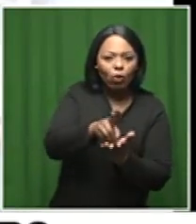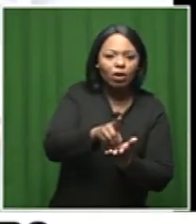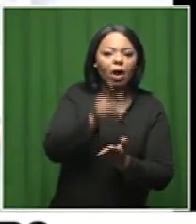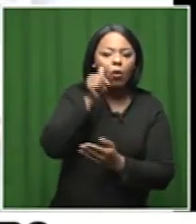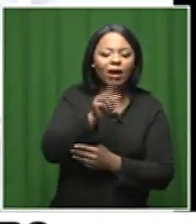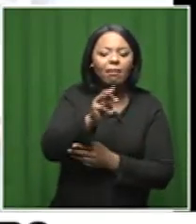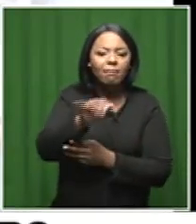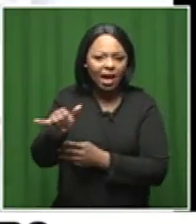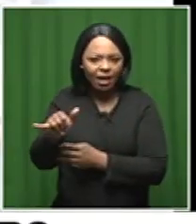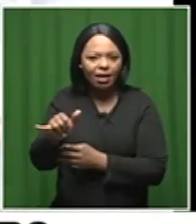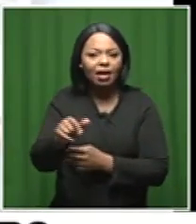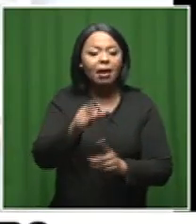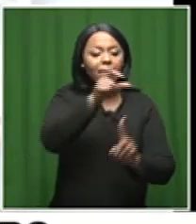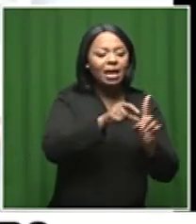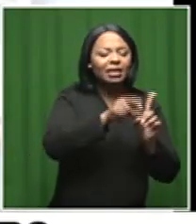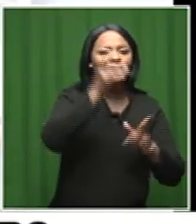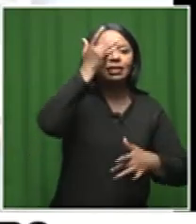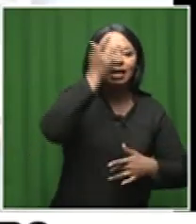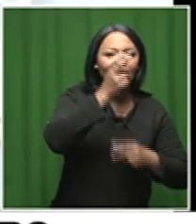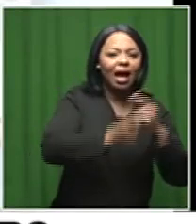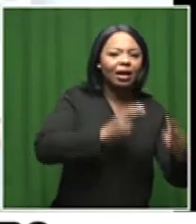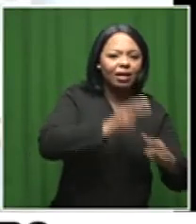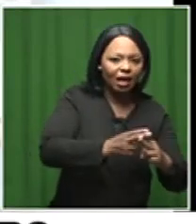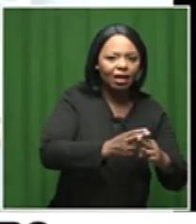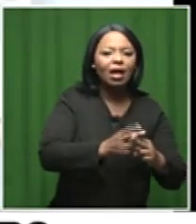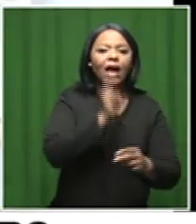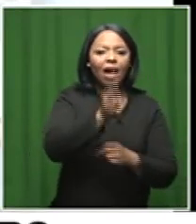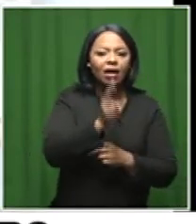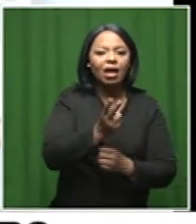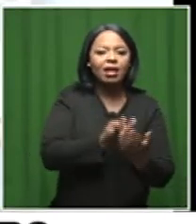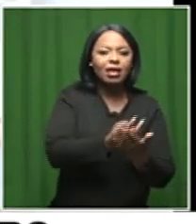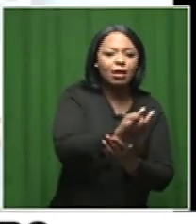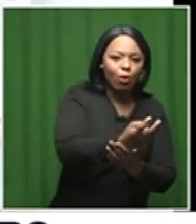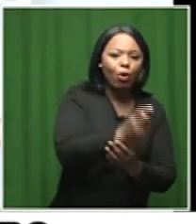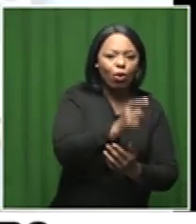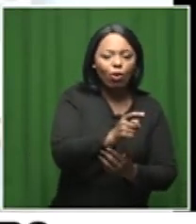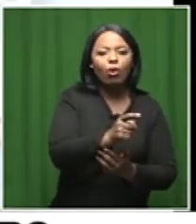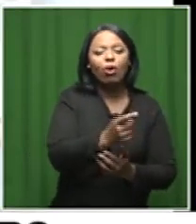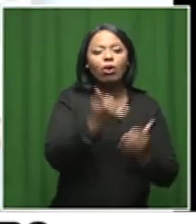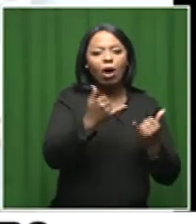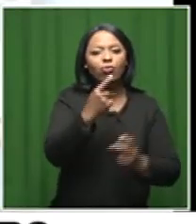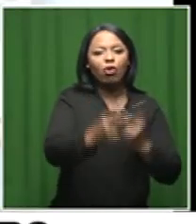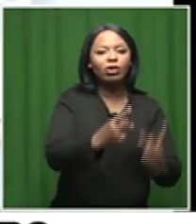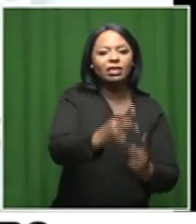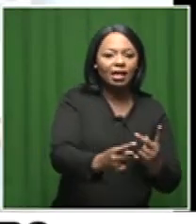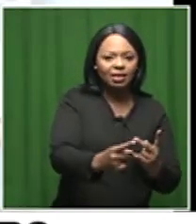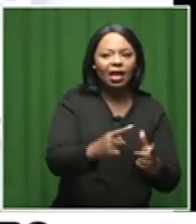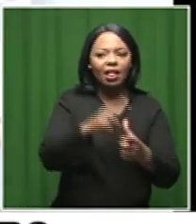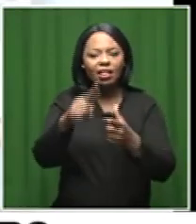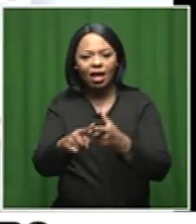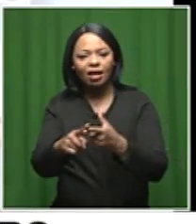got sick again. She had to go through the process again, chemo process, and then I think we were able to do it in